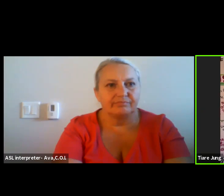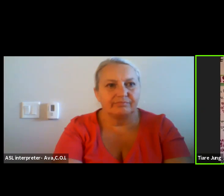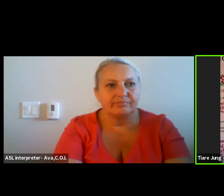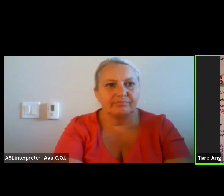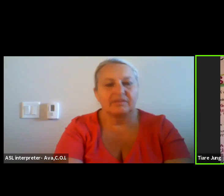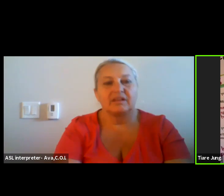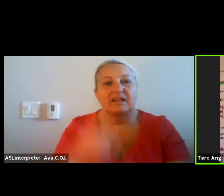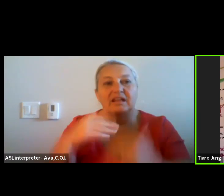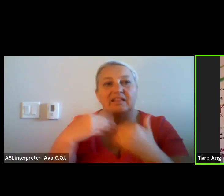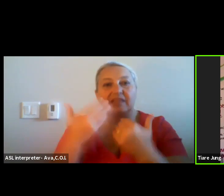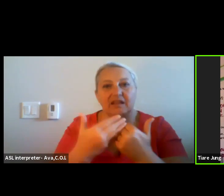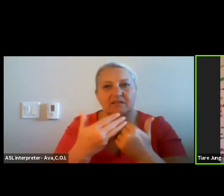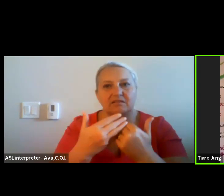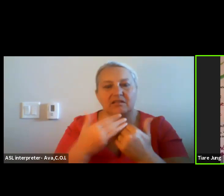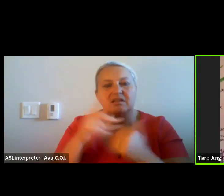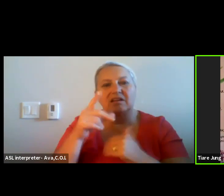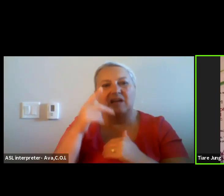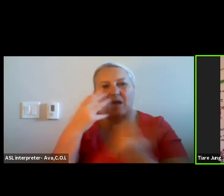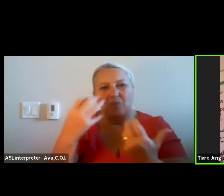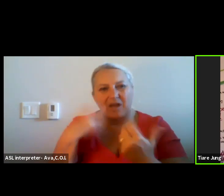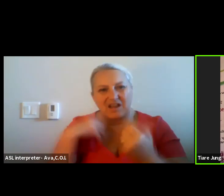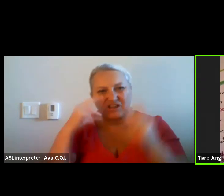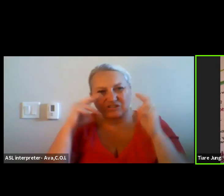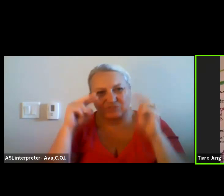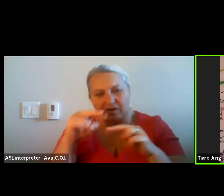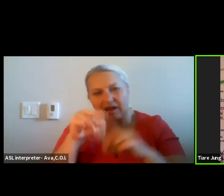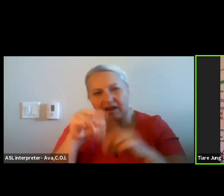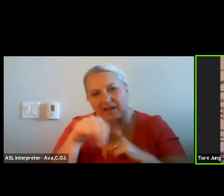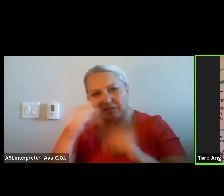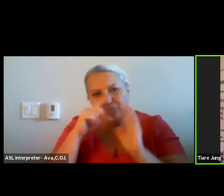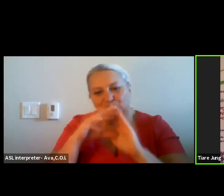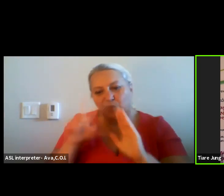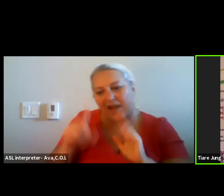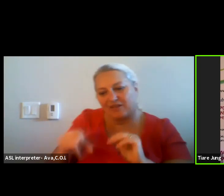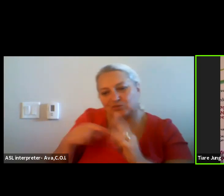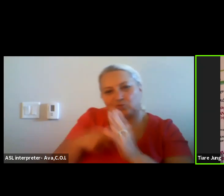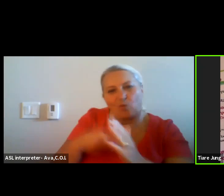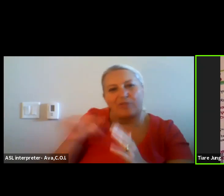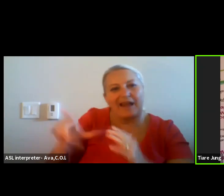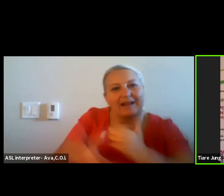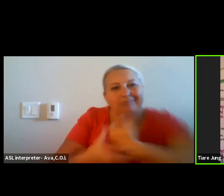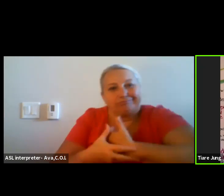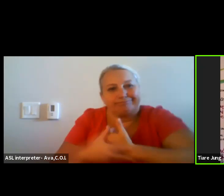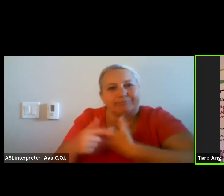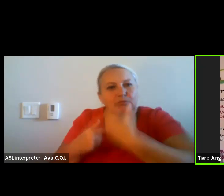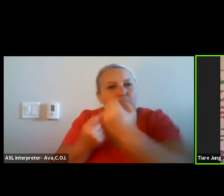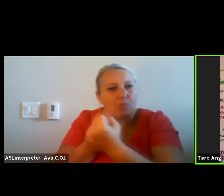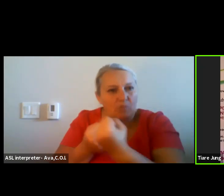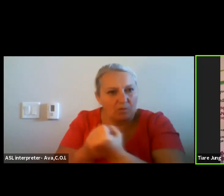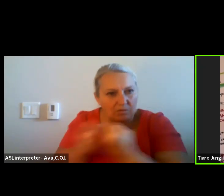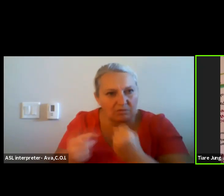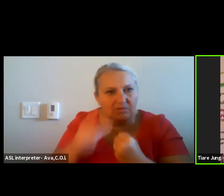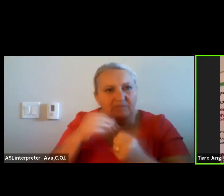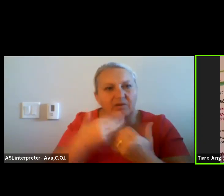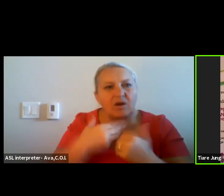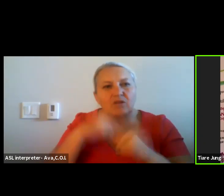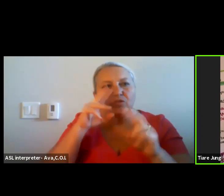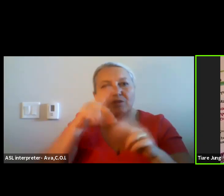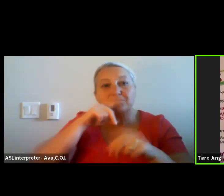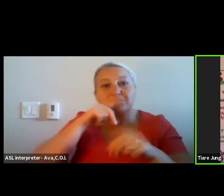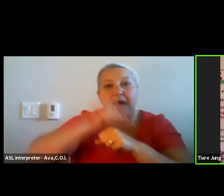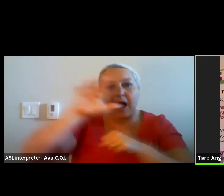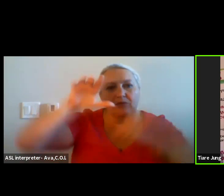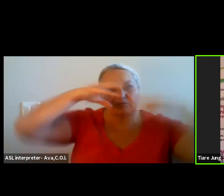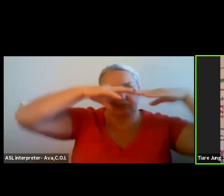Then I want to go into an image of mountains and a cityscape and some green